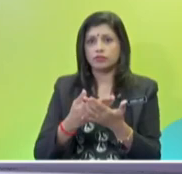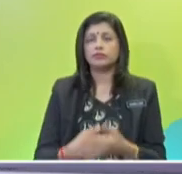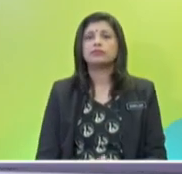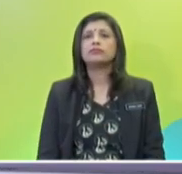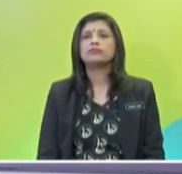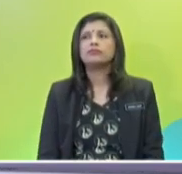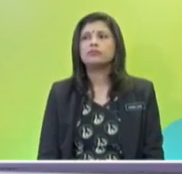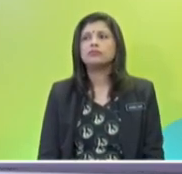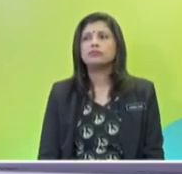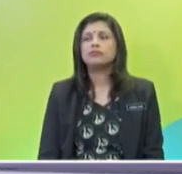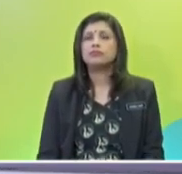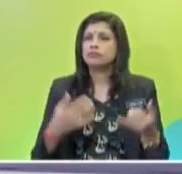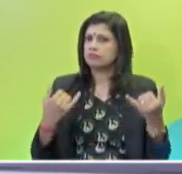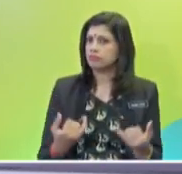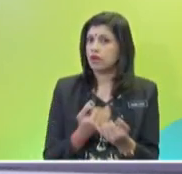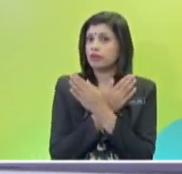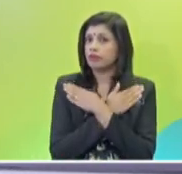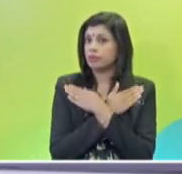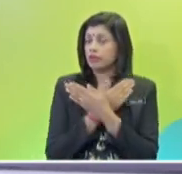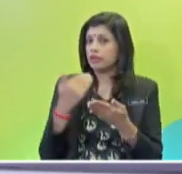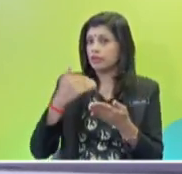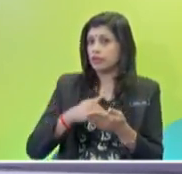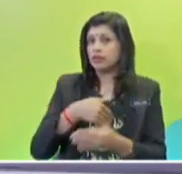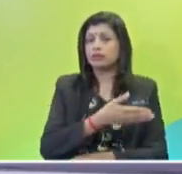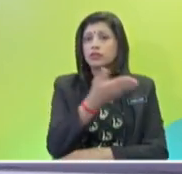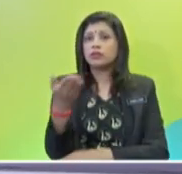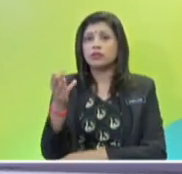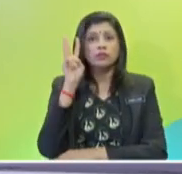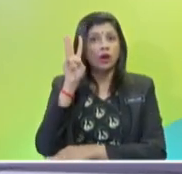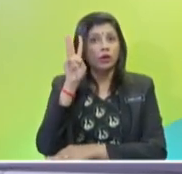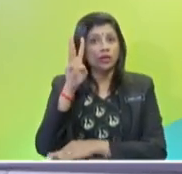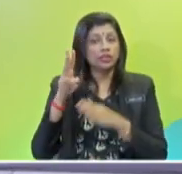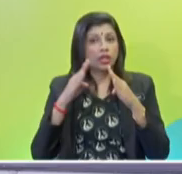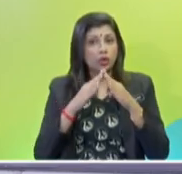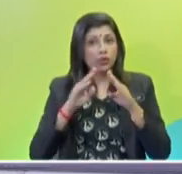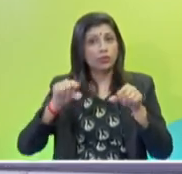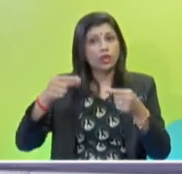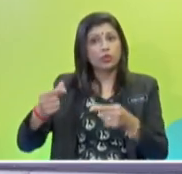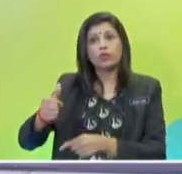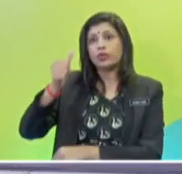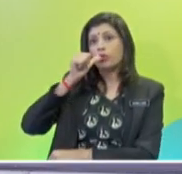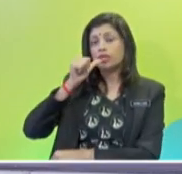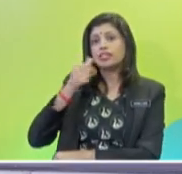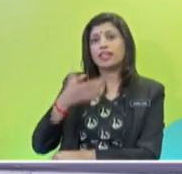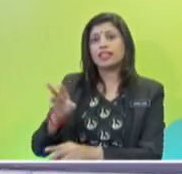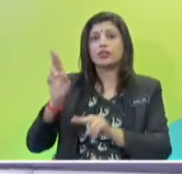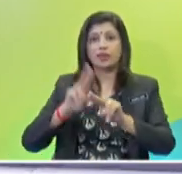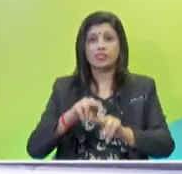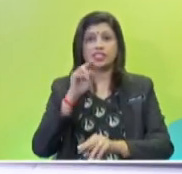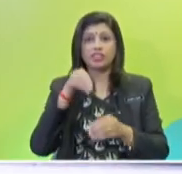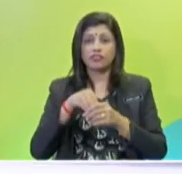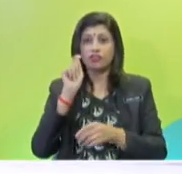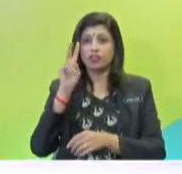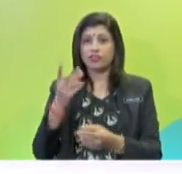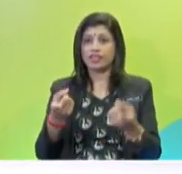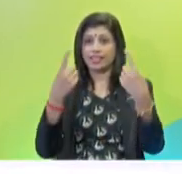proceed, is it okay if we take a short break? Yes. Okay, for our friends watching at home, don't go anywhere. We'll be right back here with teacher Zakia for Bahasa Inggeris slot